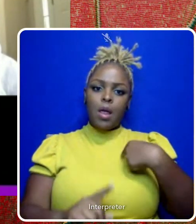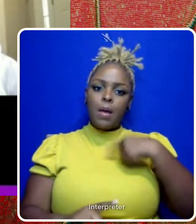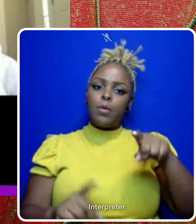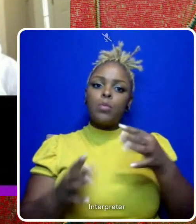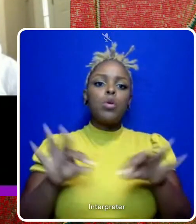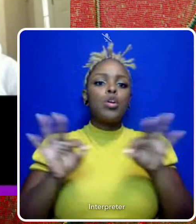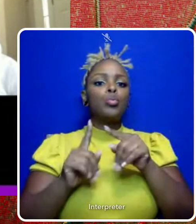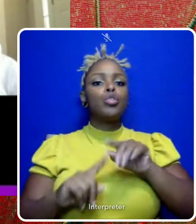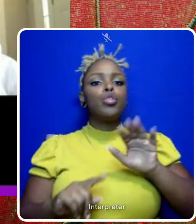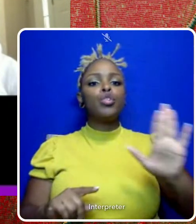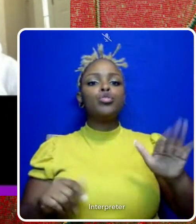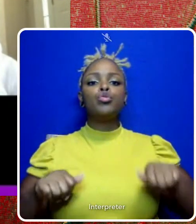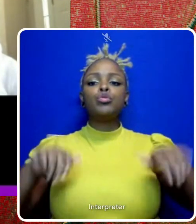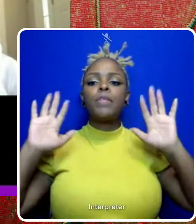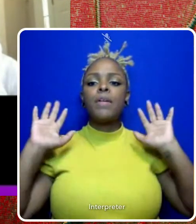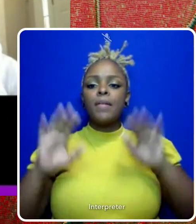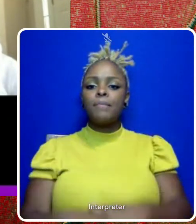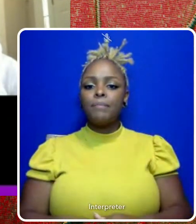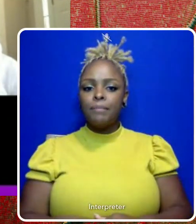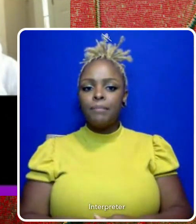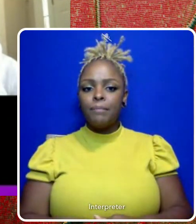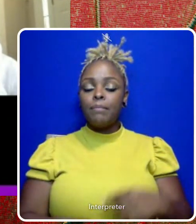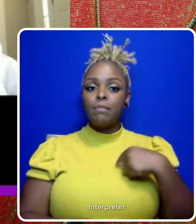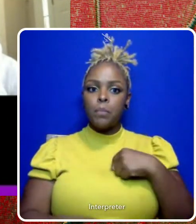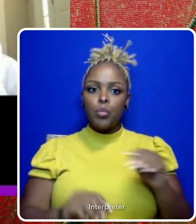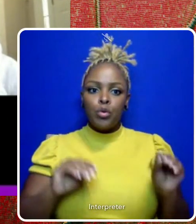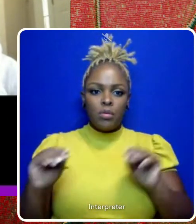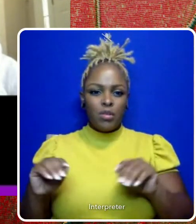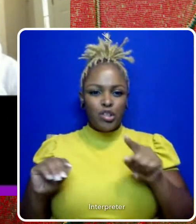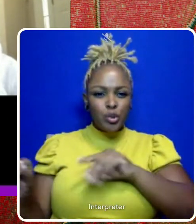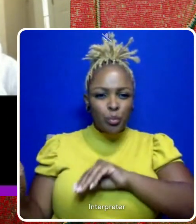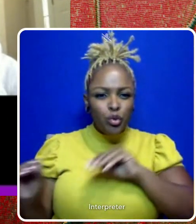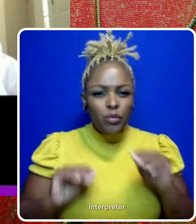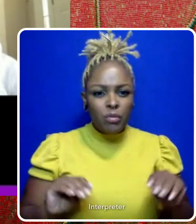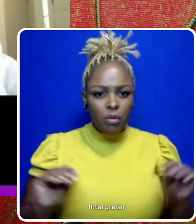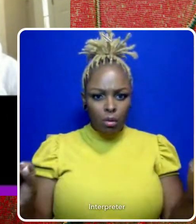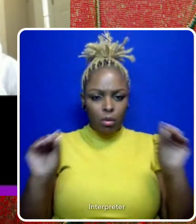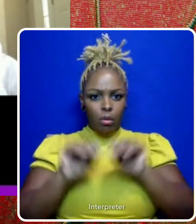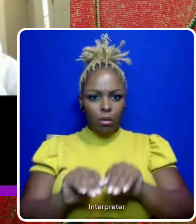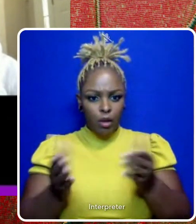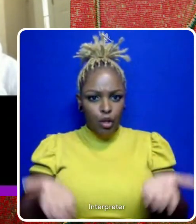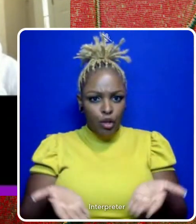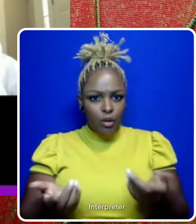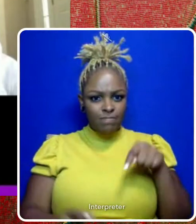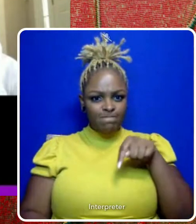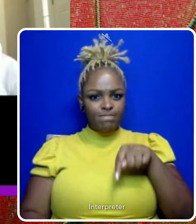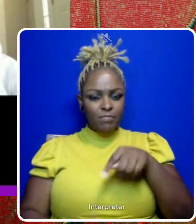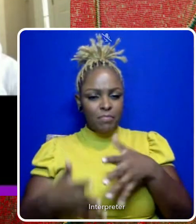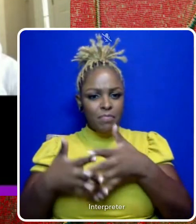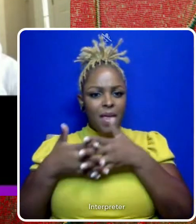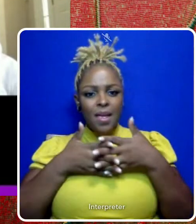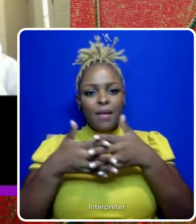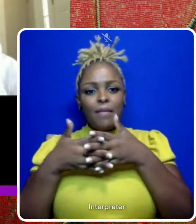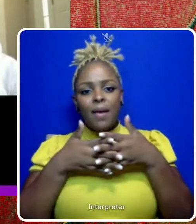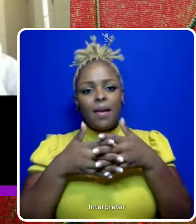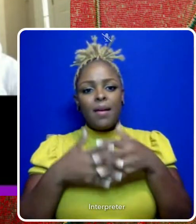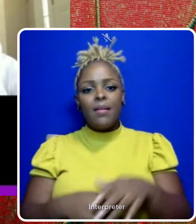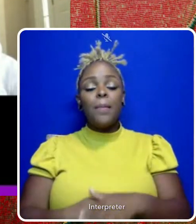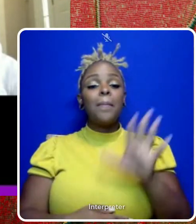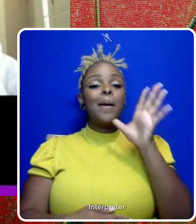Midwest. From Egypt to Pakistan, the taxi ride. You don't look at me. How did you carry